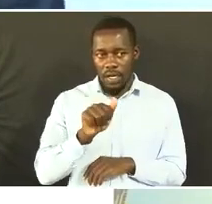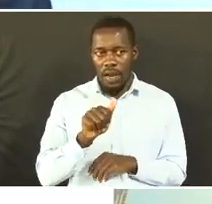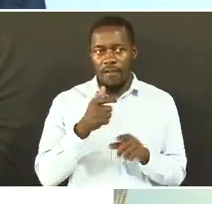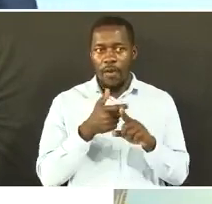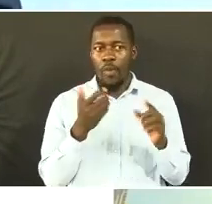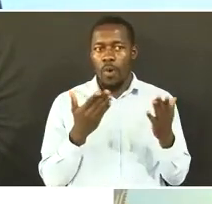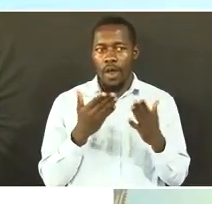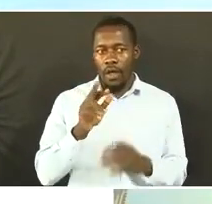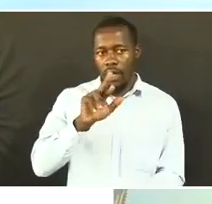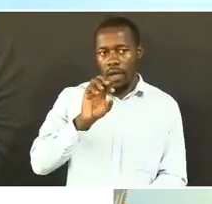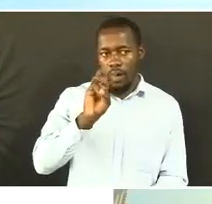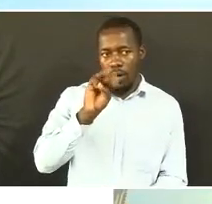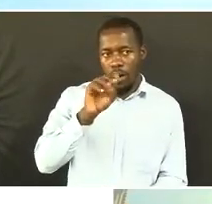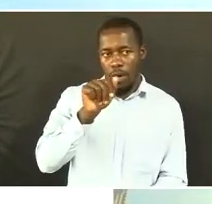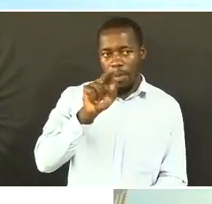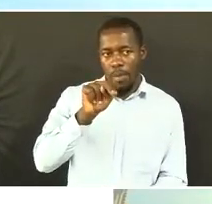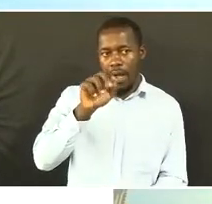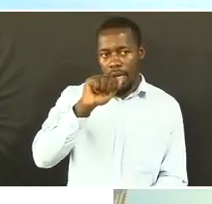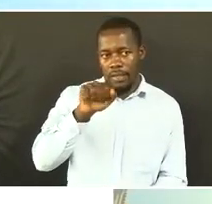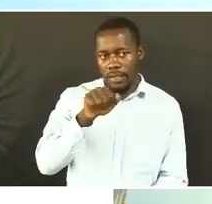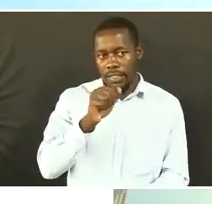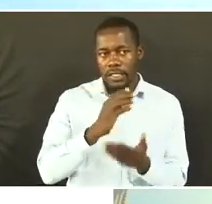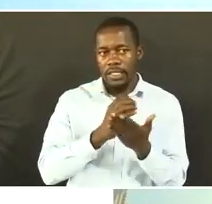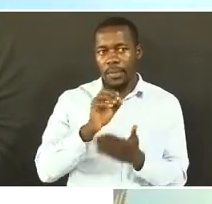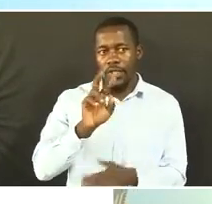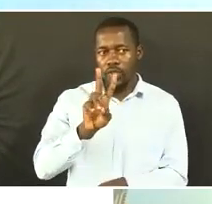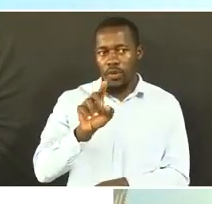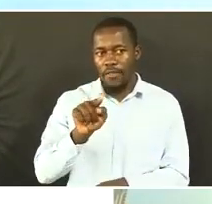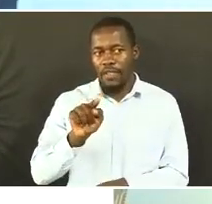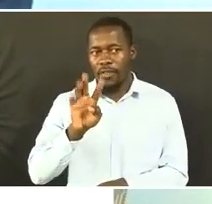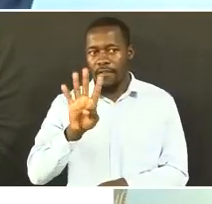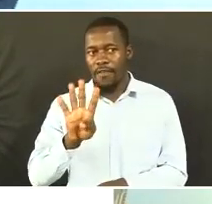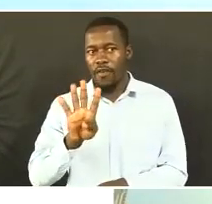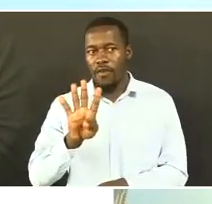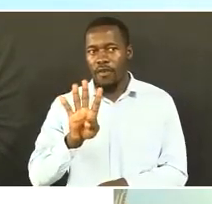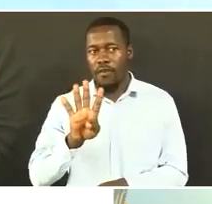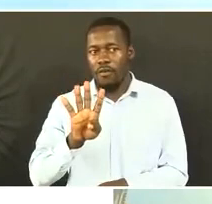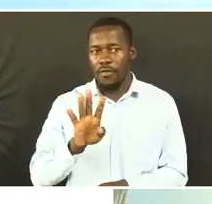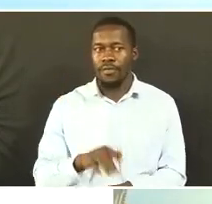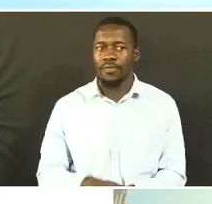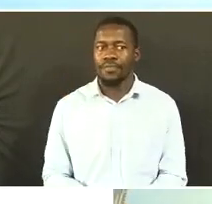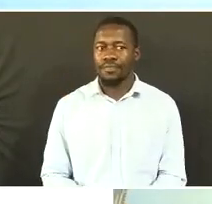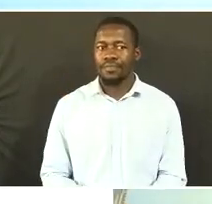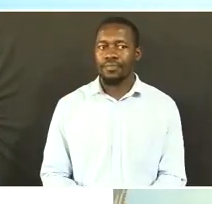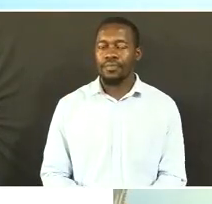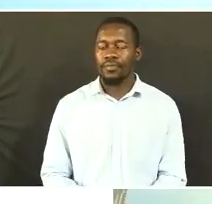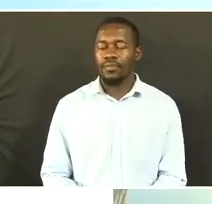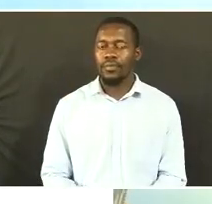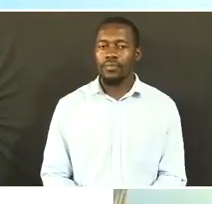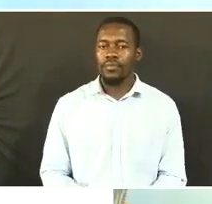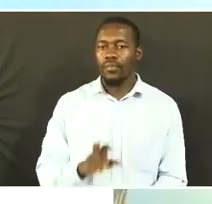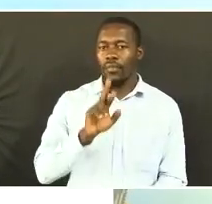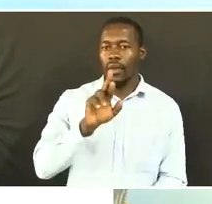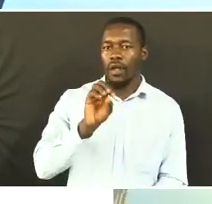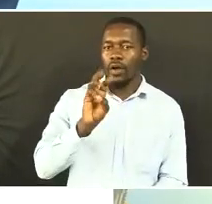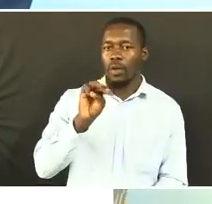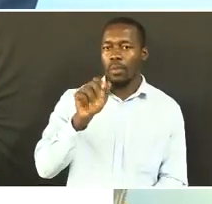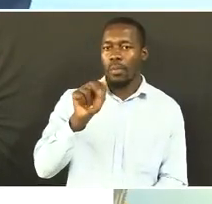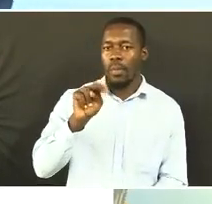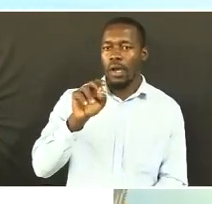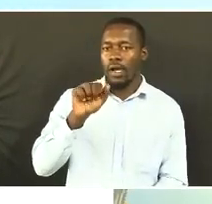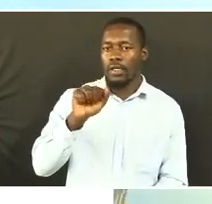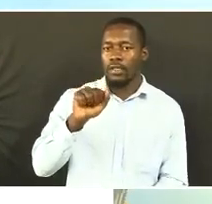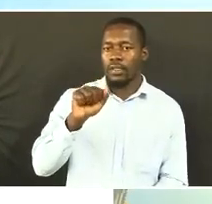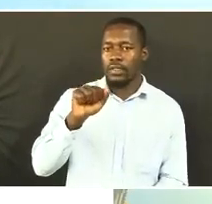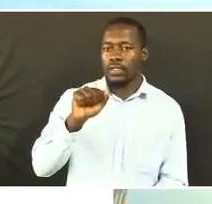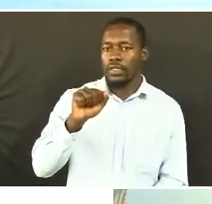Romans. The chapter is 2 and the verse is 4. Our subject, as you've seen